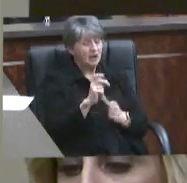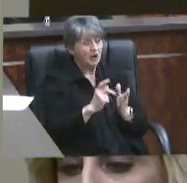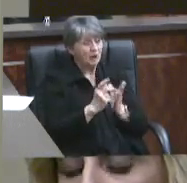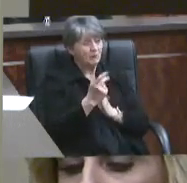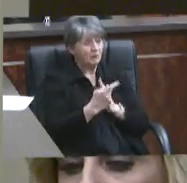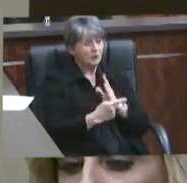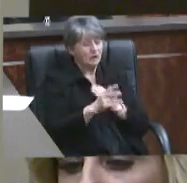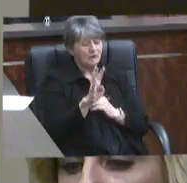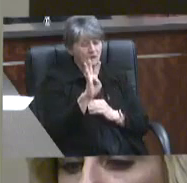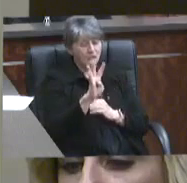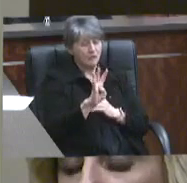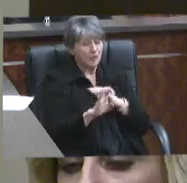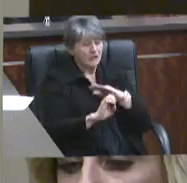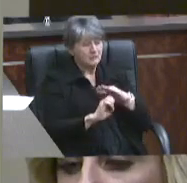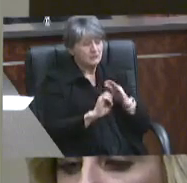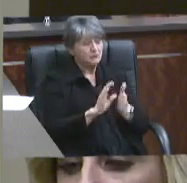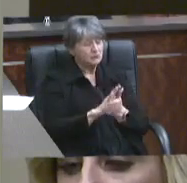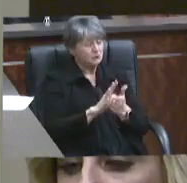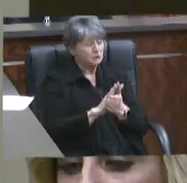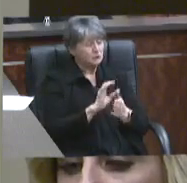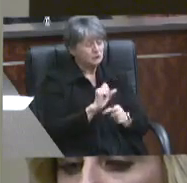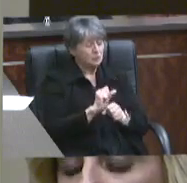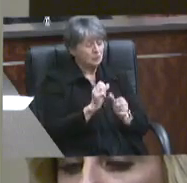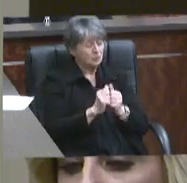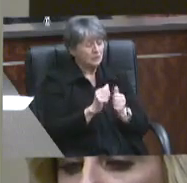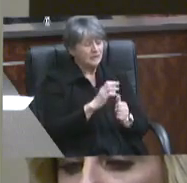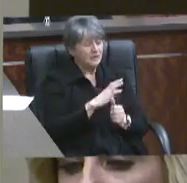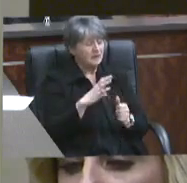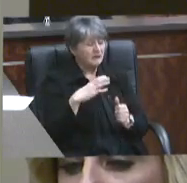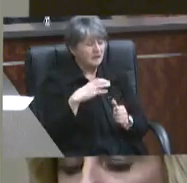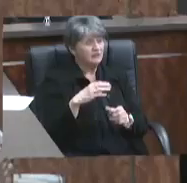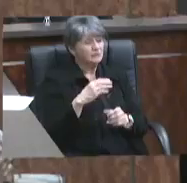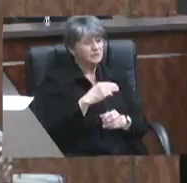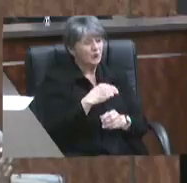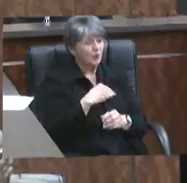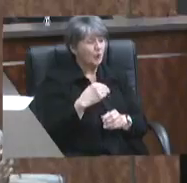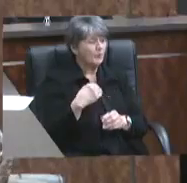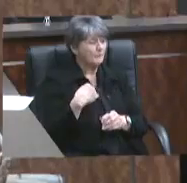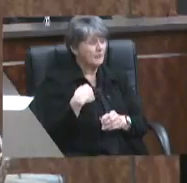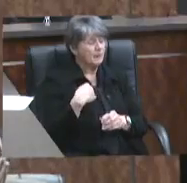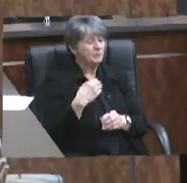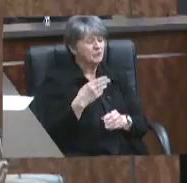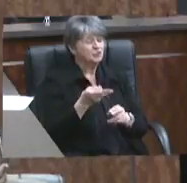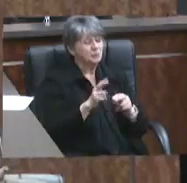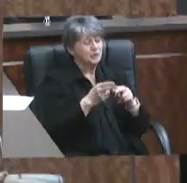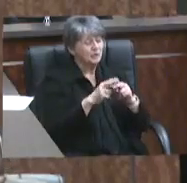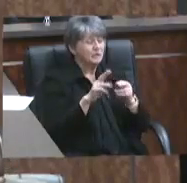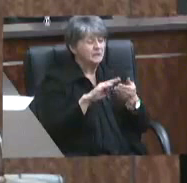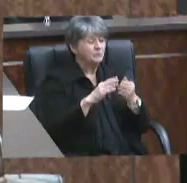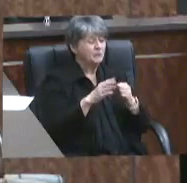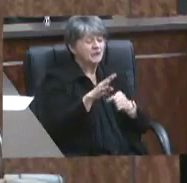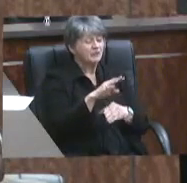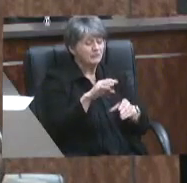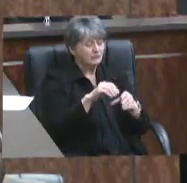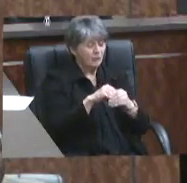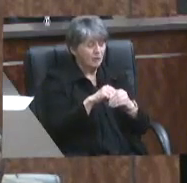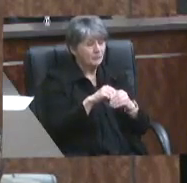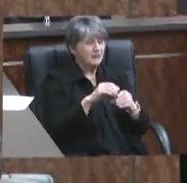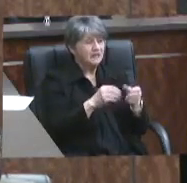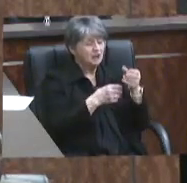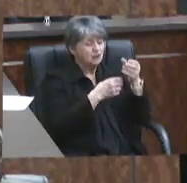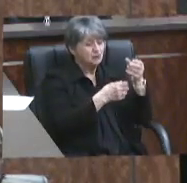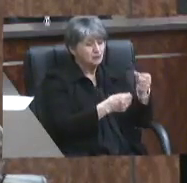schools. You work with the city council members on the Drive 25 program. You increase community involvement, engagement, and trust in